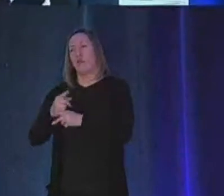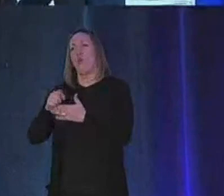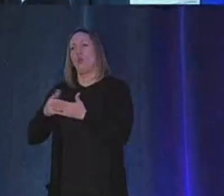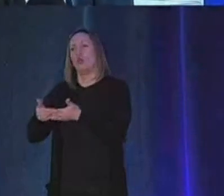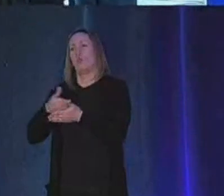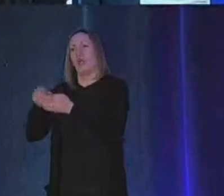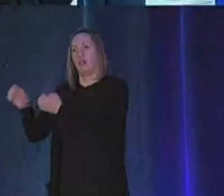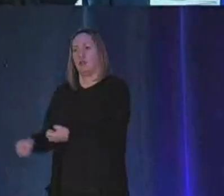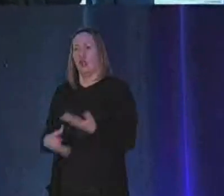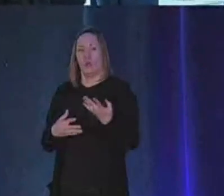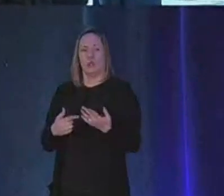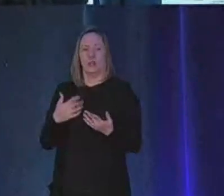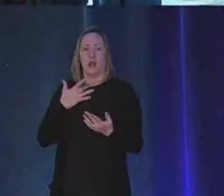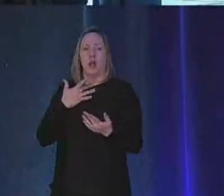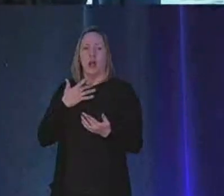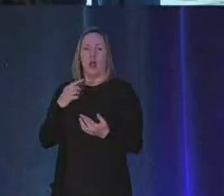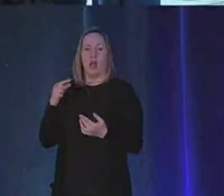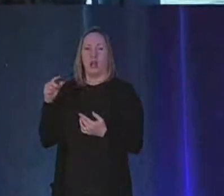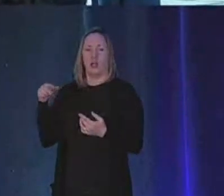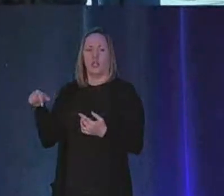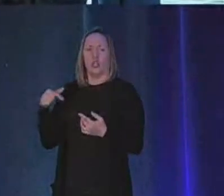Q, oh, I made a mistake here.